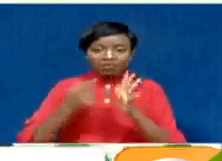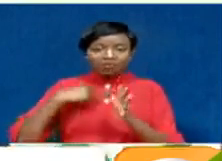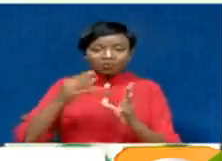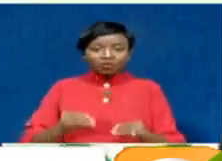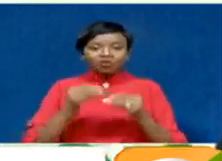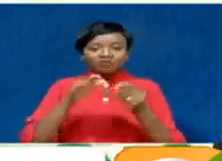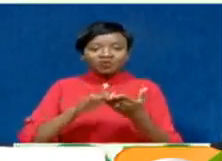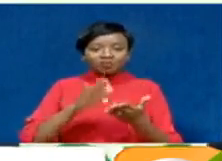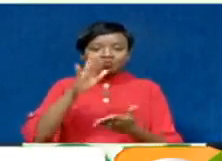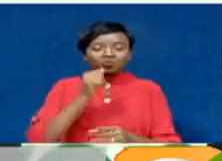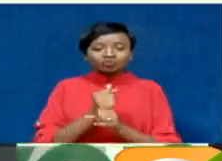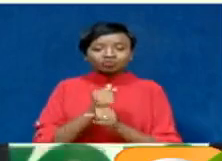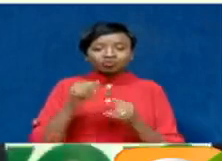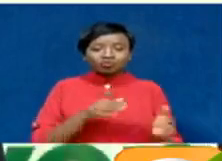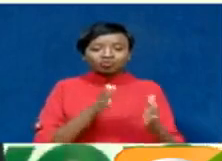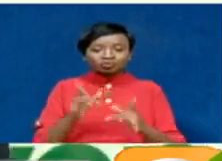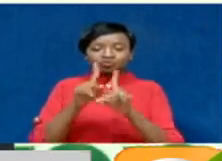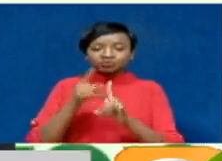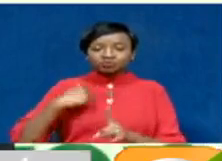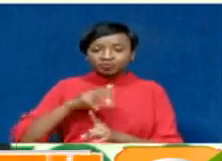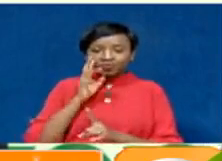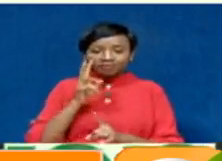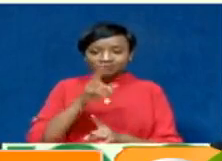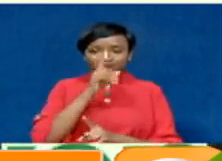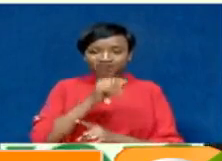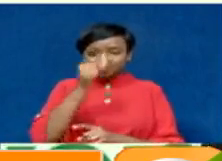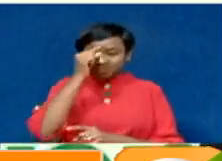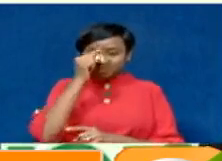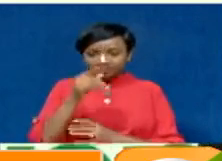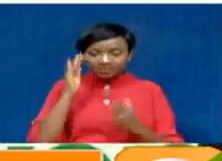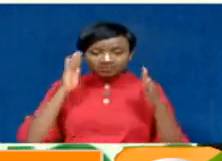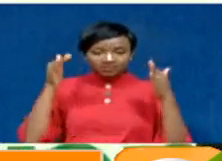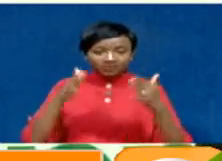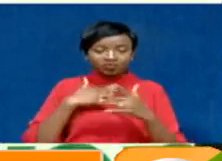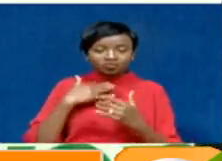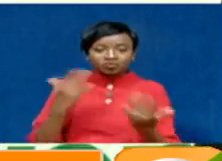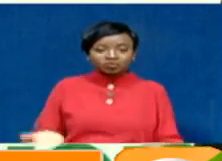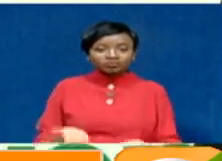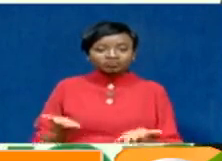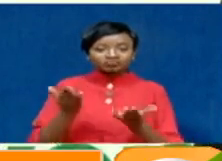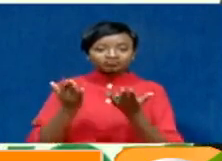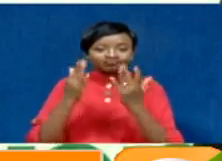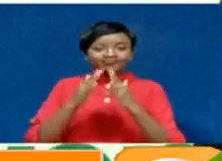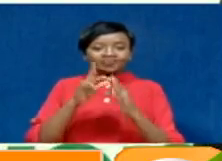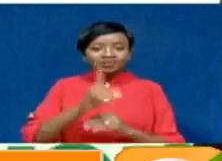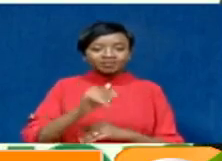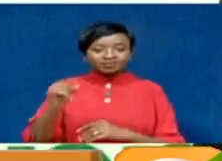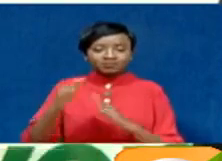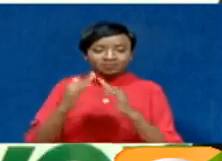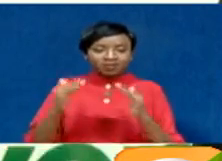more job opportunities. We see the government's focus is to implement the affordable housing very much top of